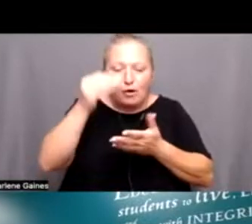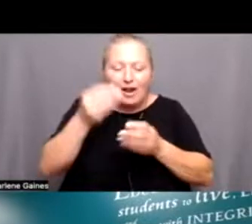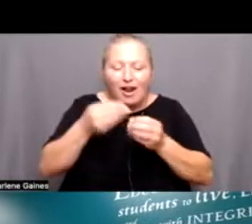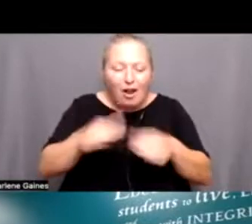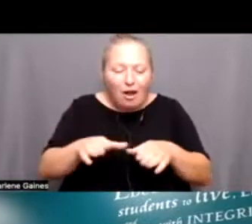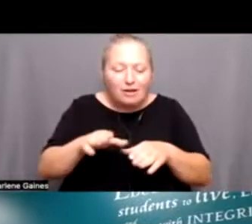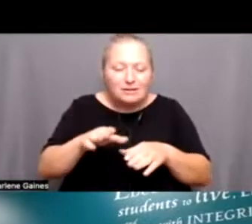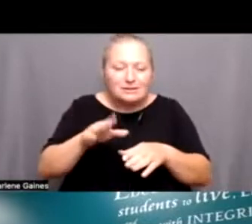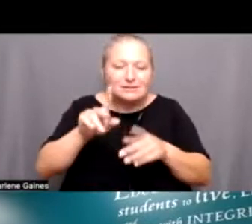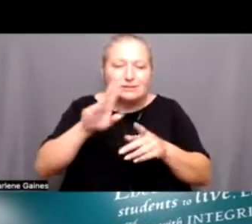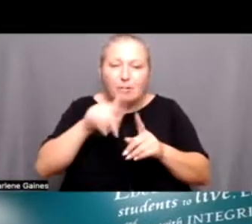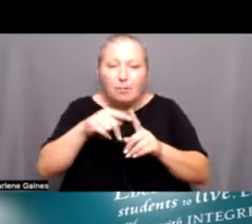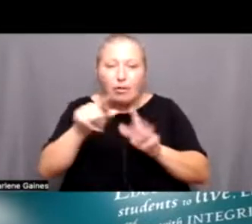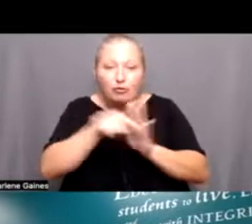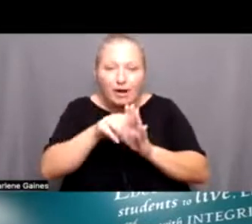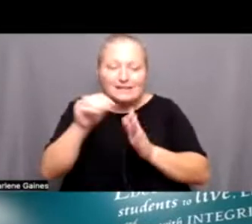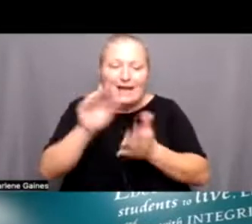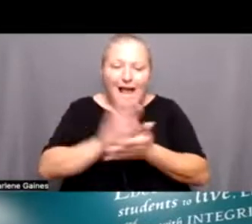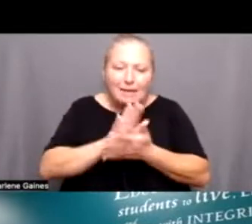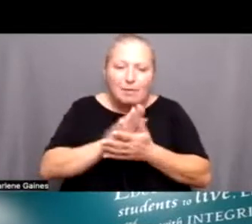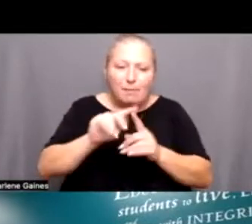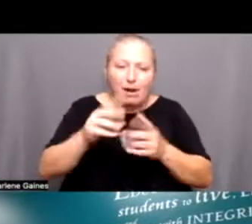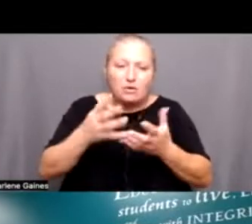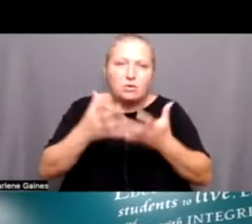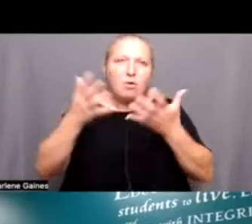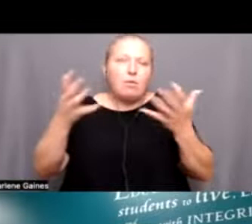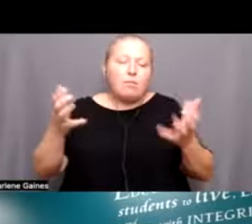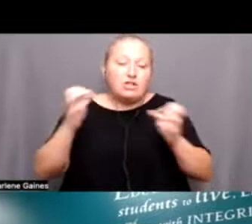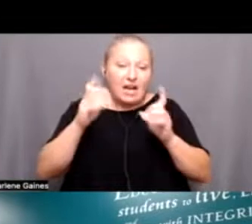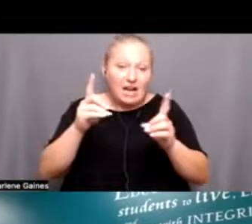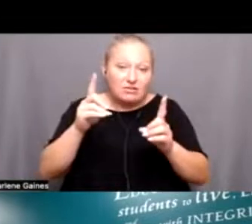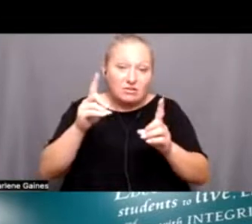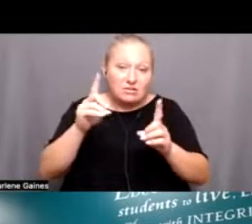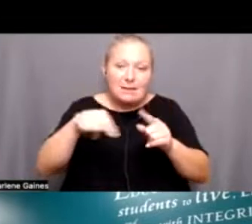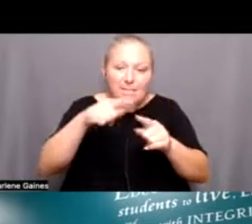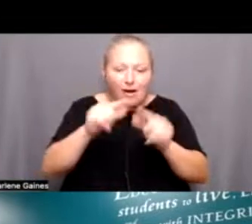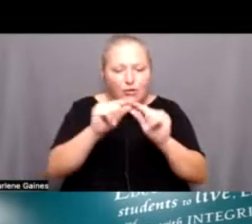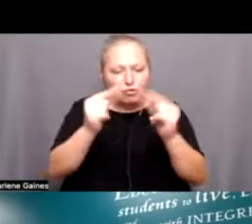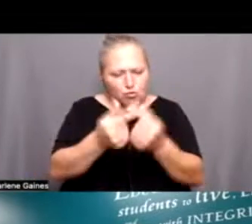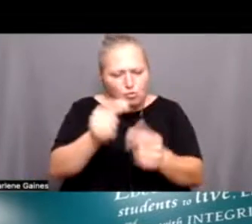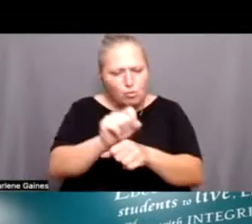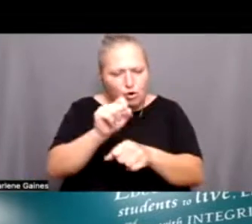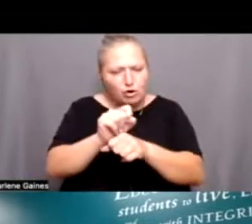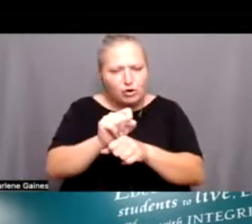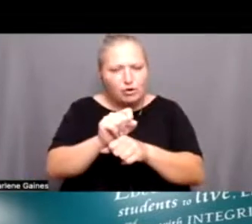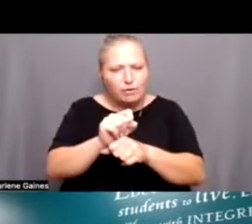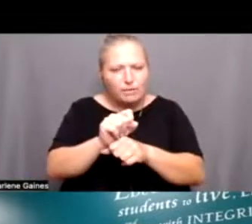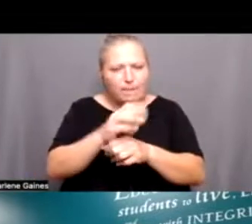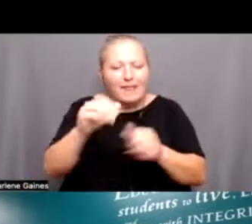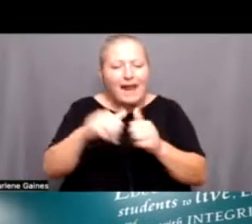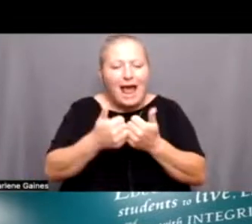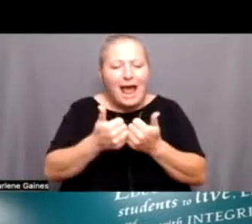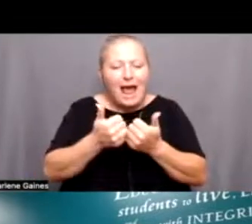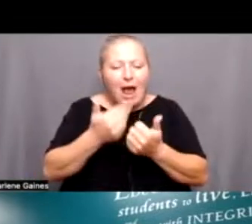academics. But so much of our education now is based upon group work and how well